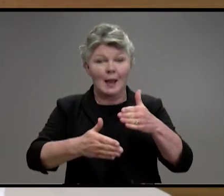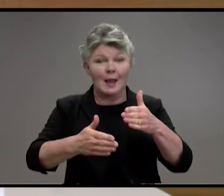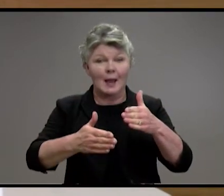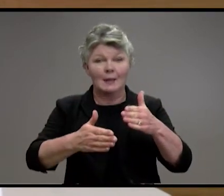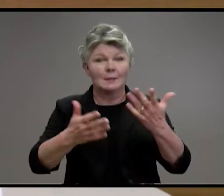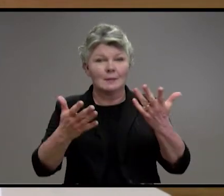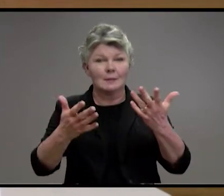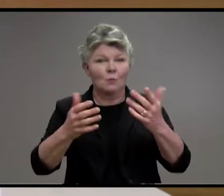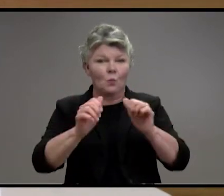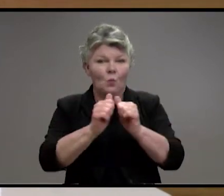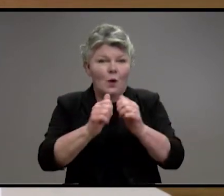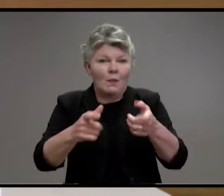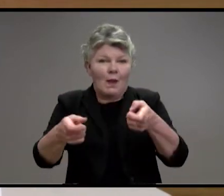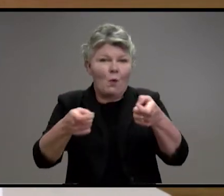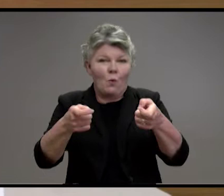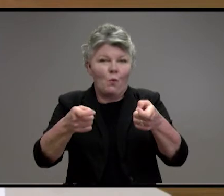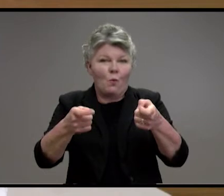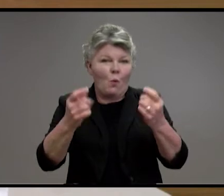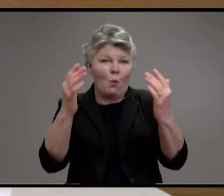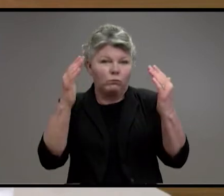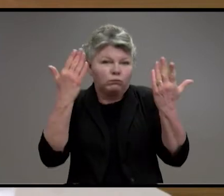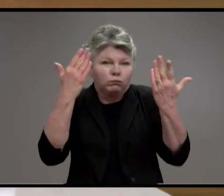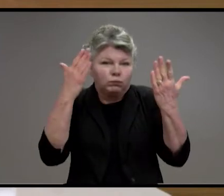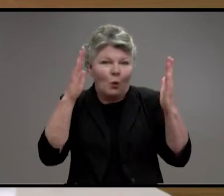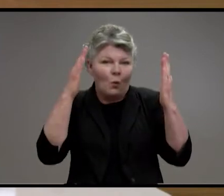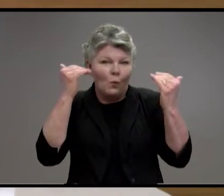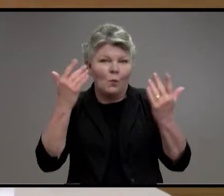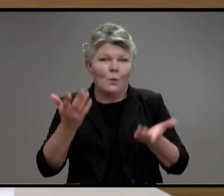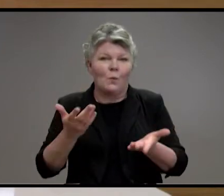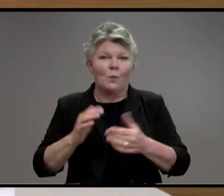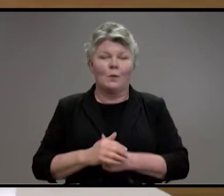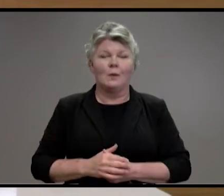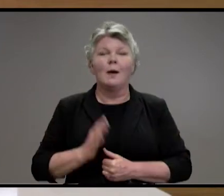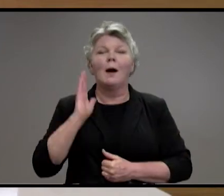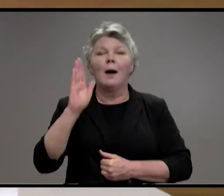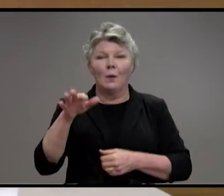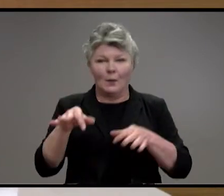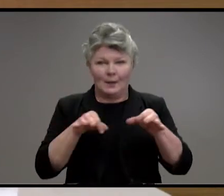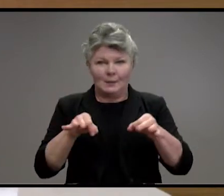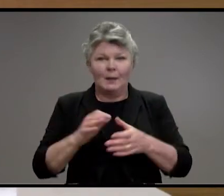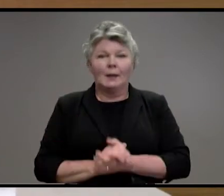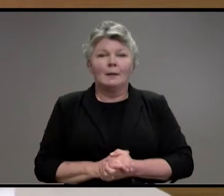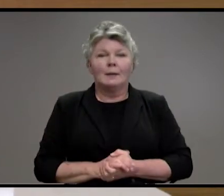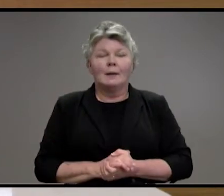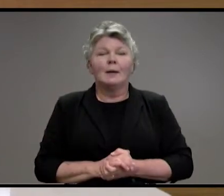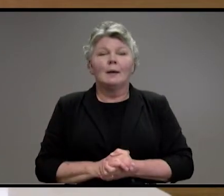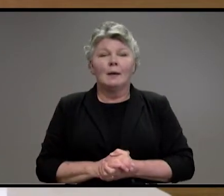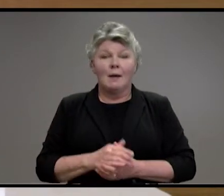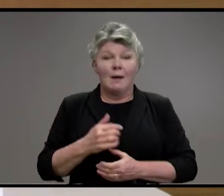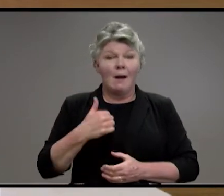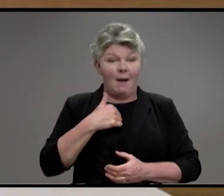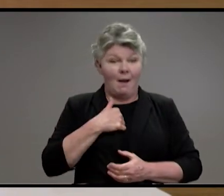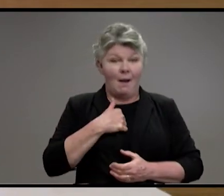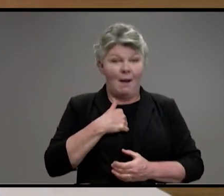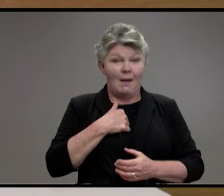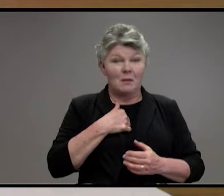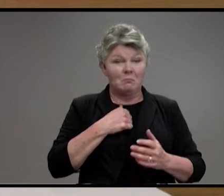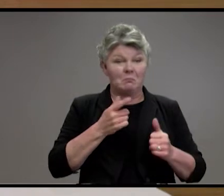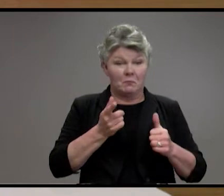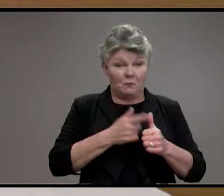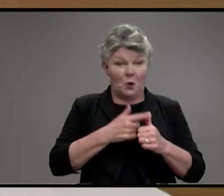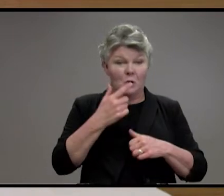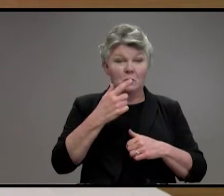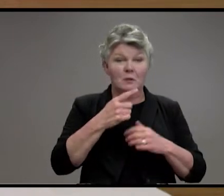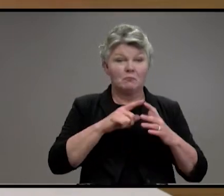and uncontrollably. Let me explain. When that drive began, I thought I was going to see